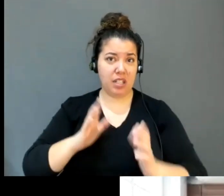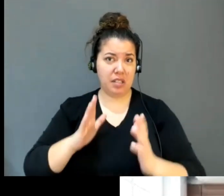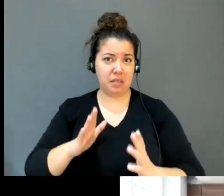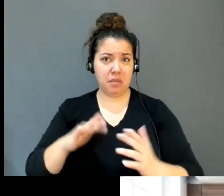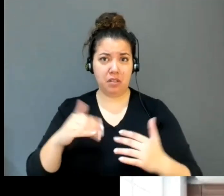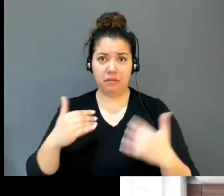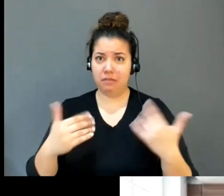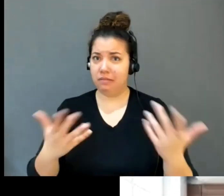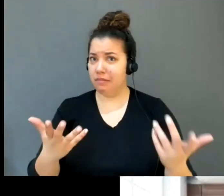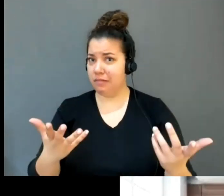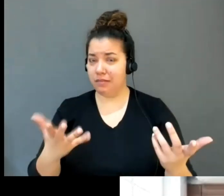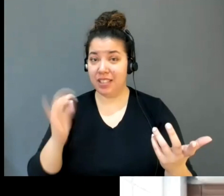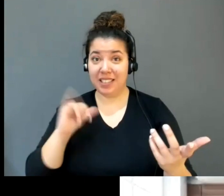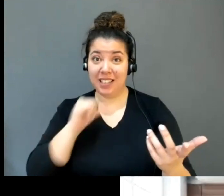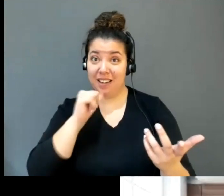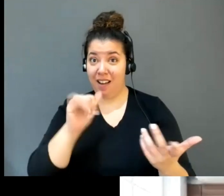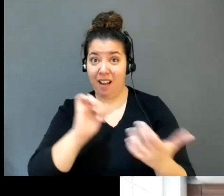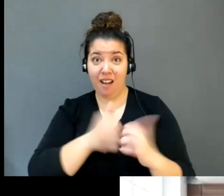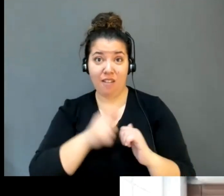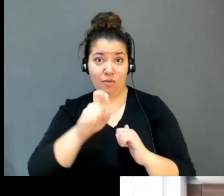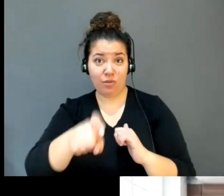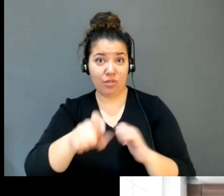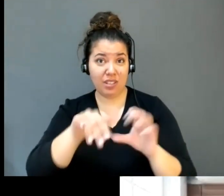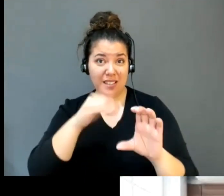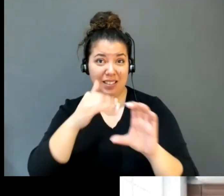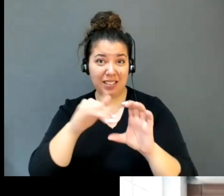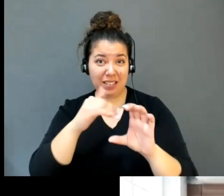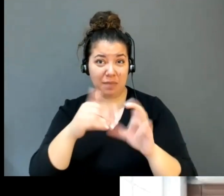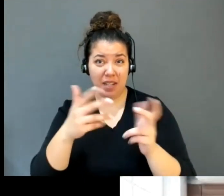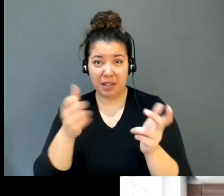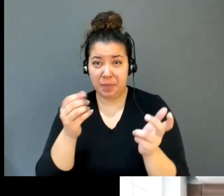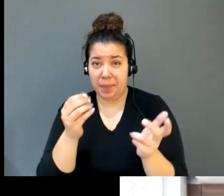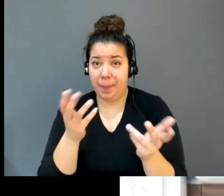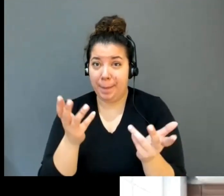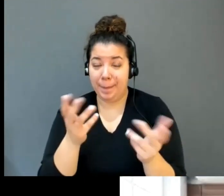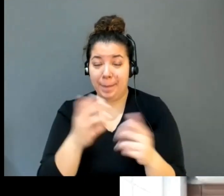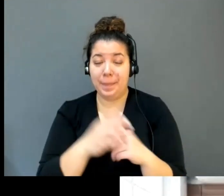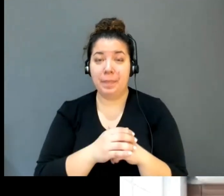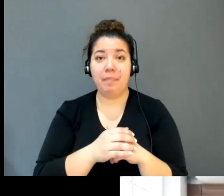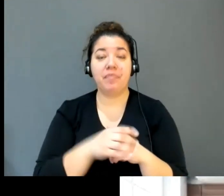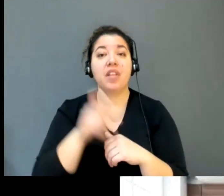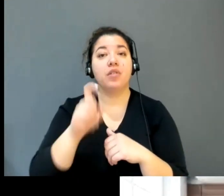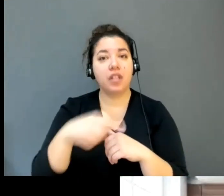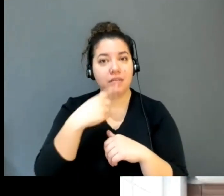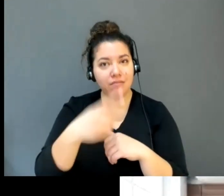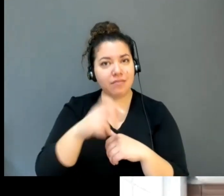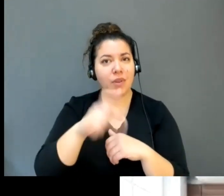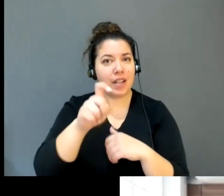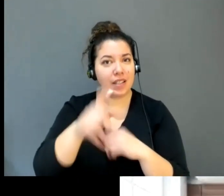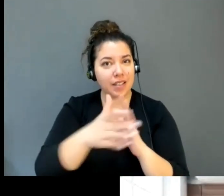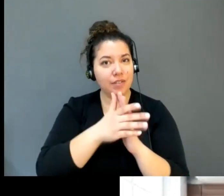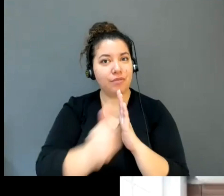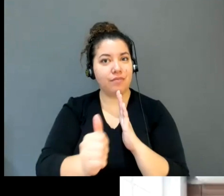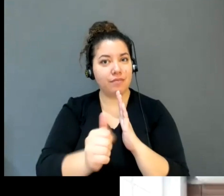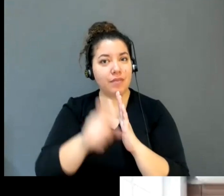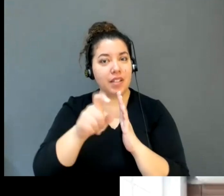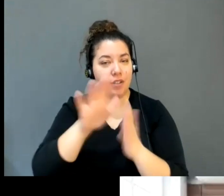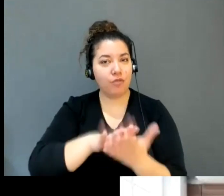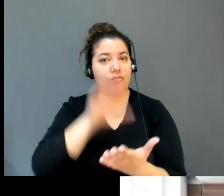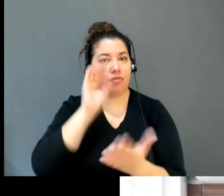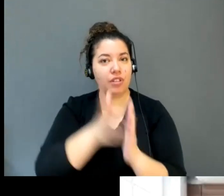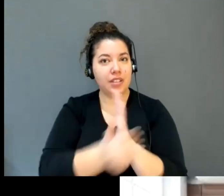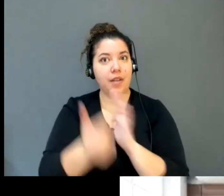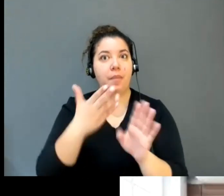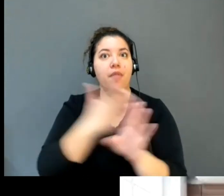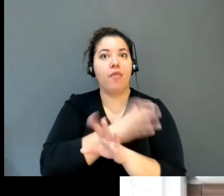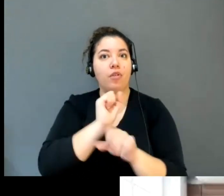this is not how you send a message to a customer in an email. You need to say, you got to learn these skills before you can work for me, right?